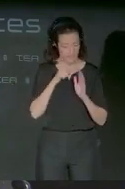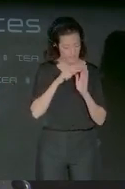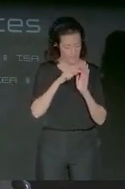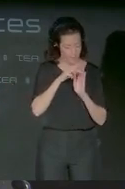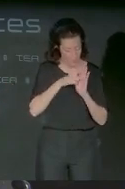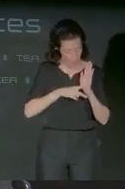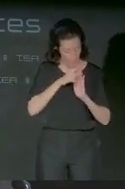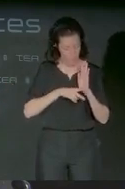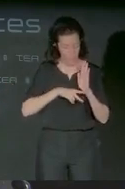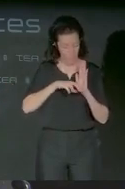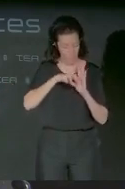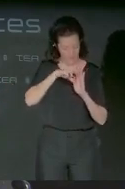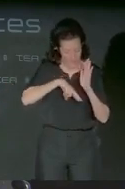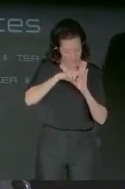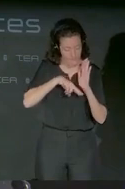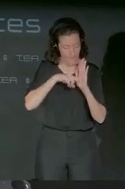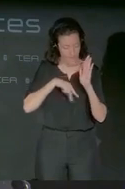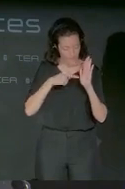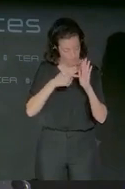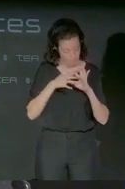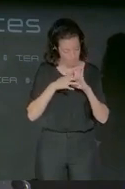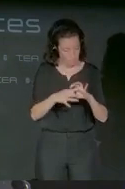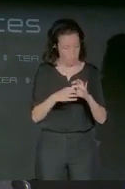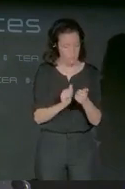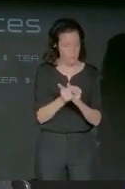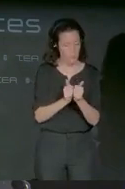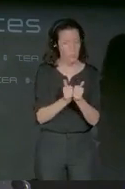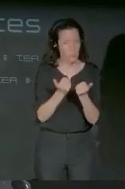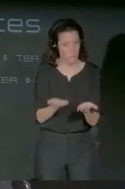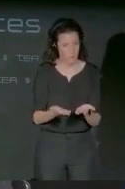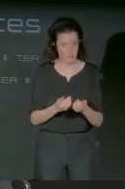data regulations coming, like Data Act,